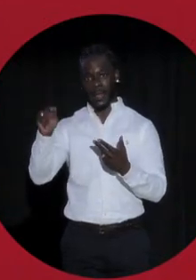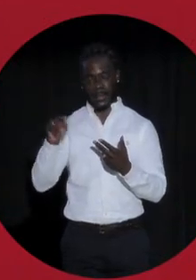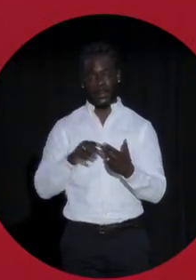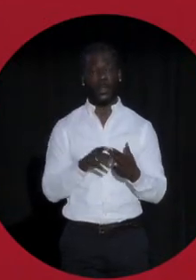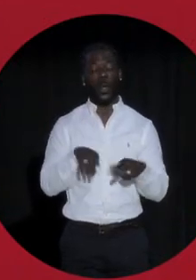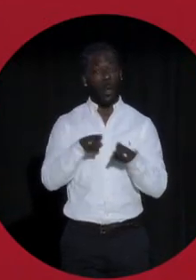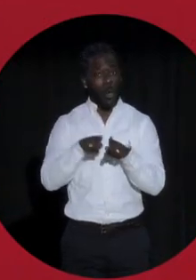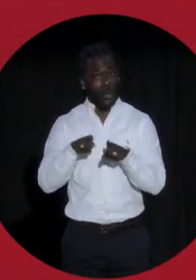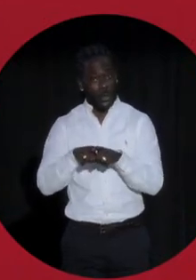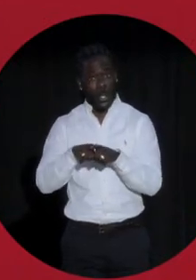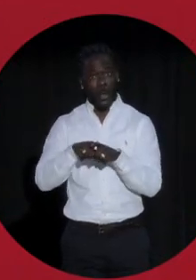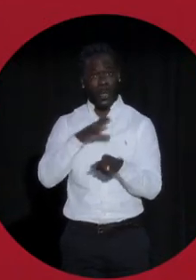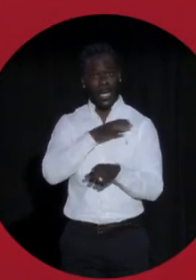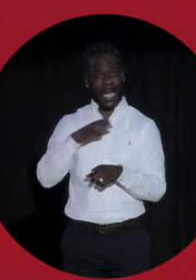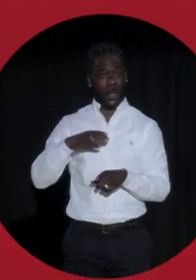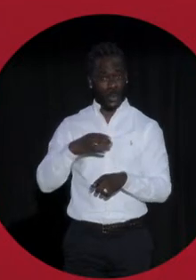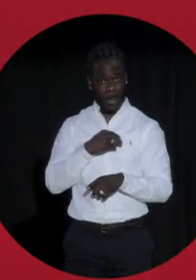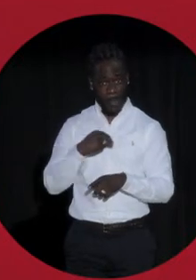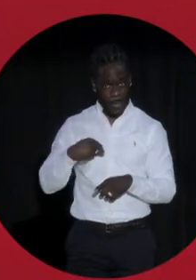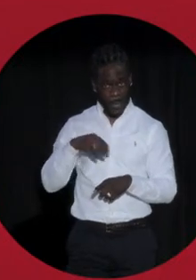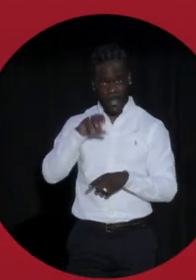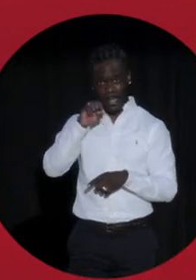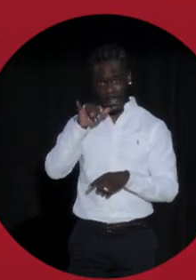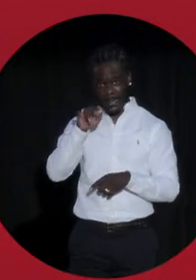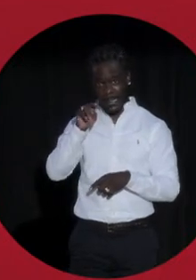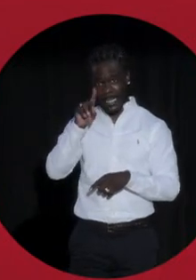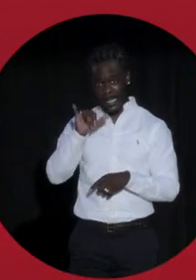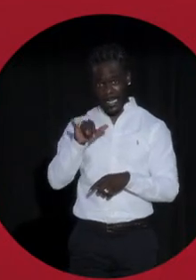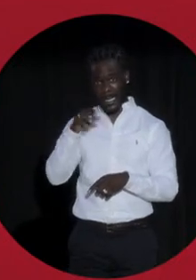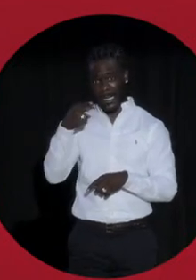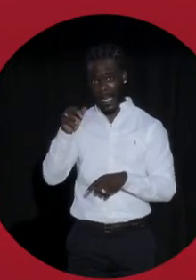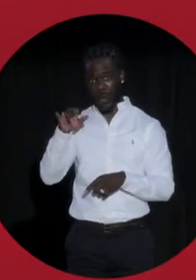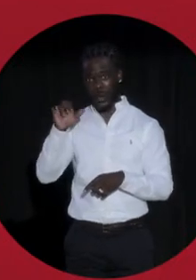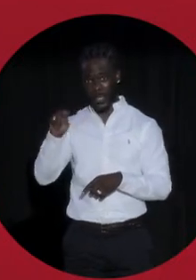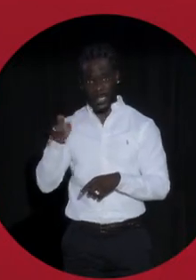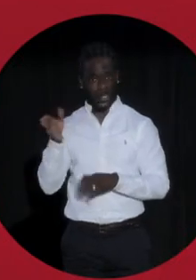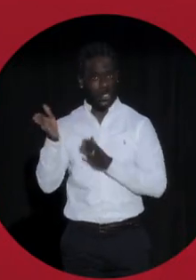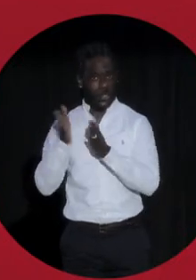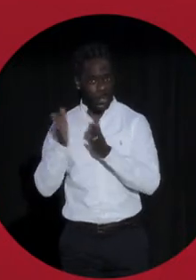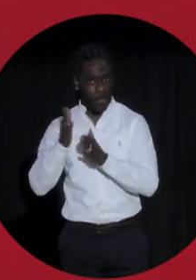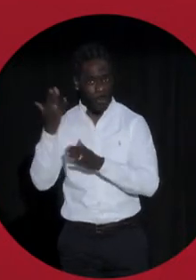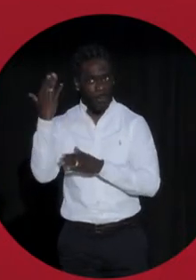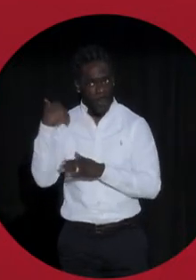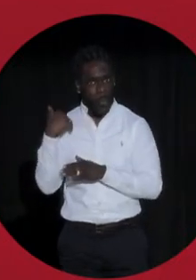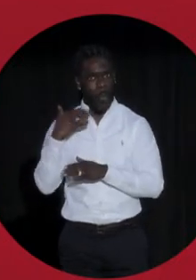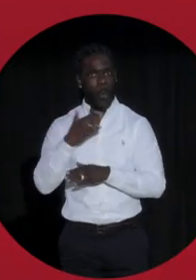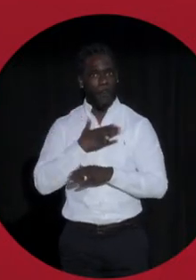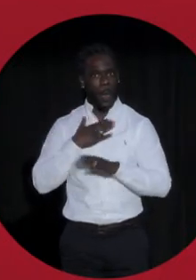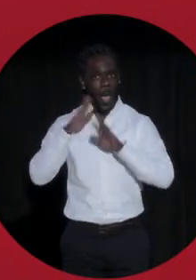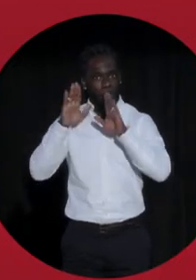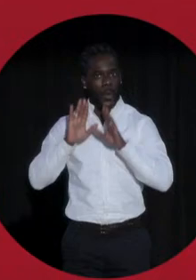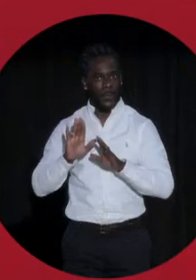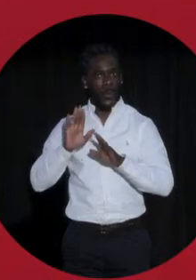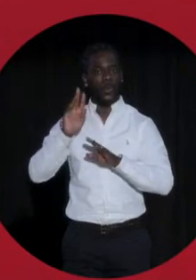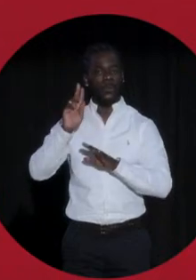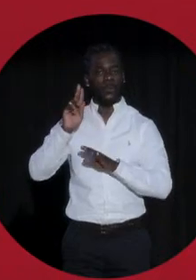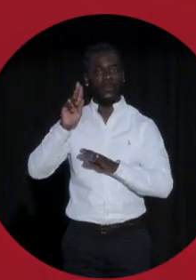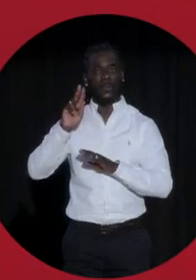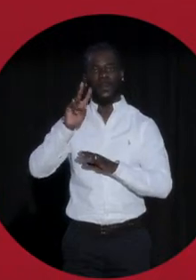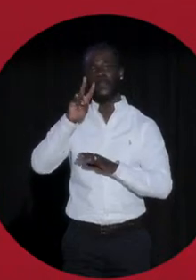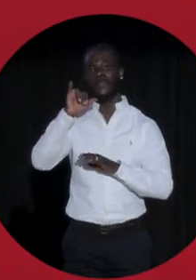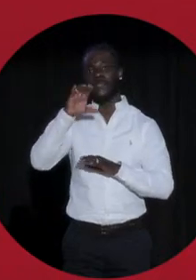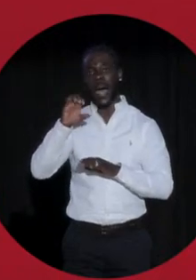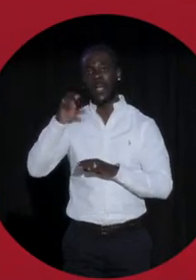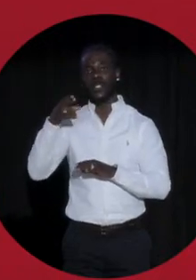among them is council member Sydney Harrison, who served in the past year as my extraordinary vice chair. Vice